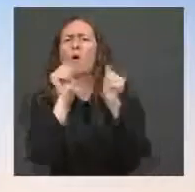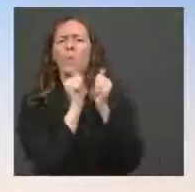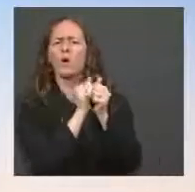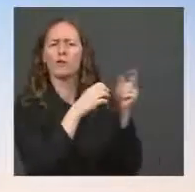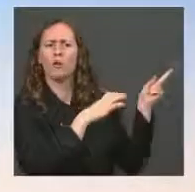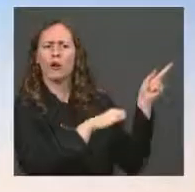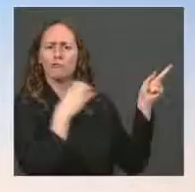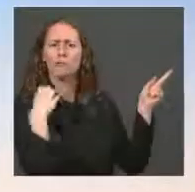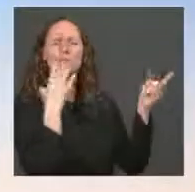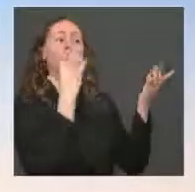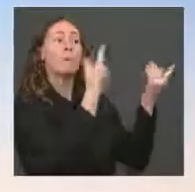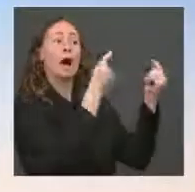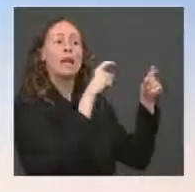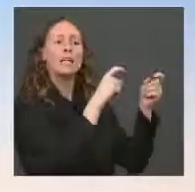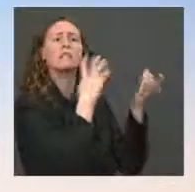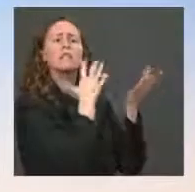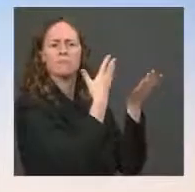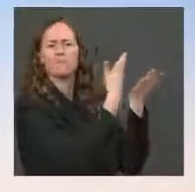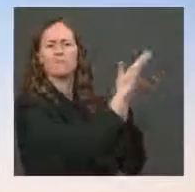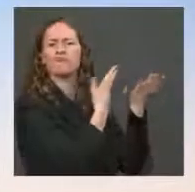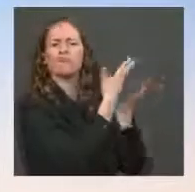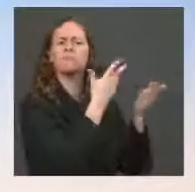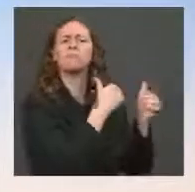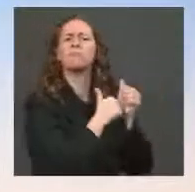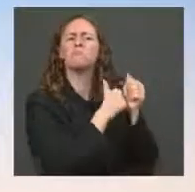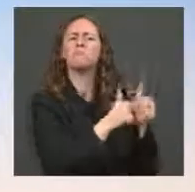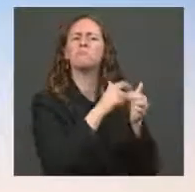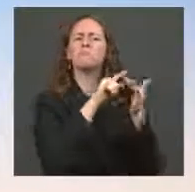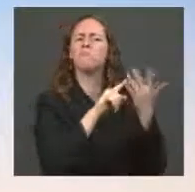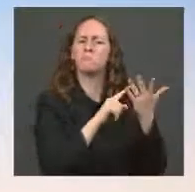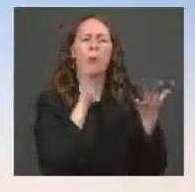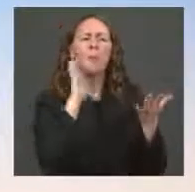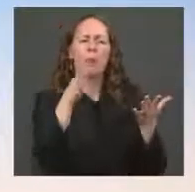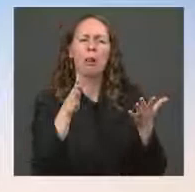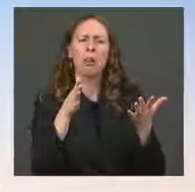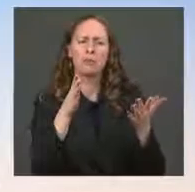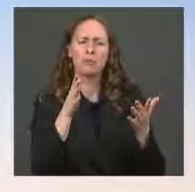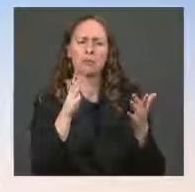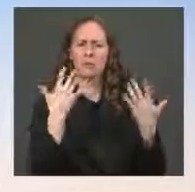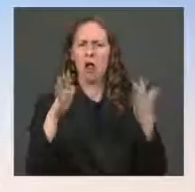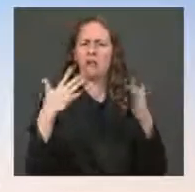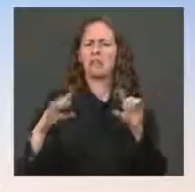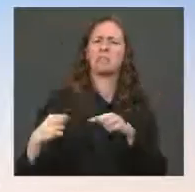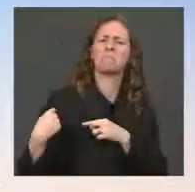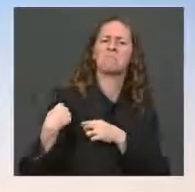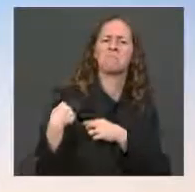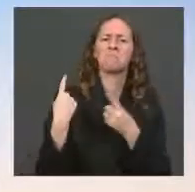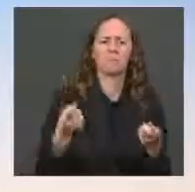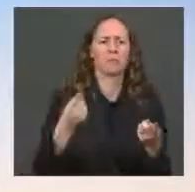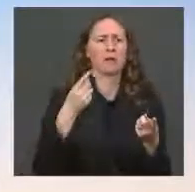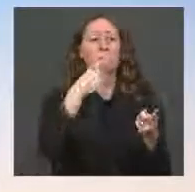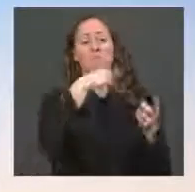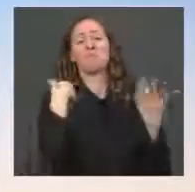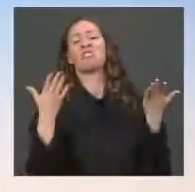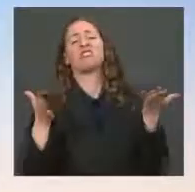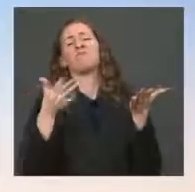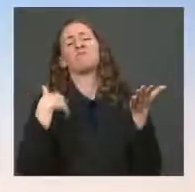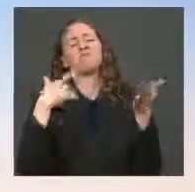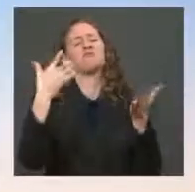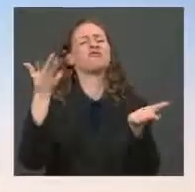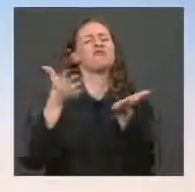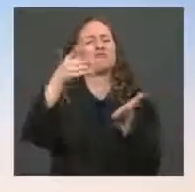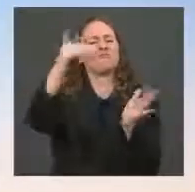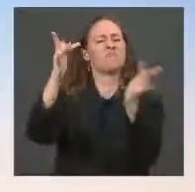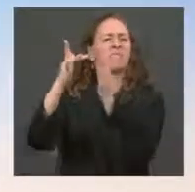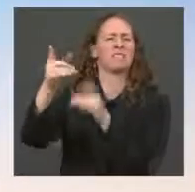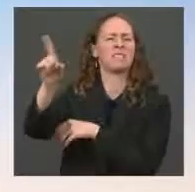as appropriate in meeting their needs. We've done that from the beginning of the administration. I would defer to the Department of Defense and the Joint Chiefs